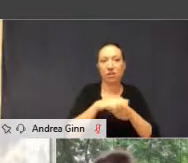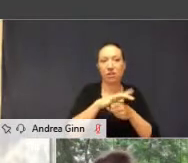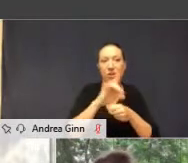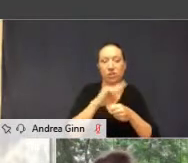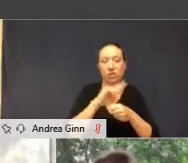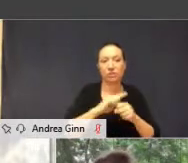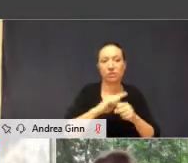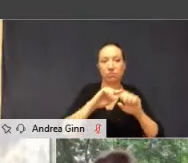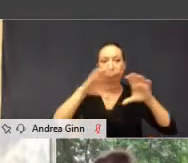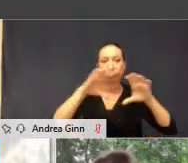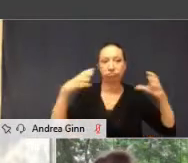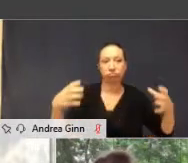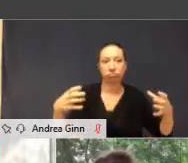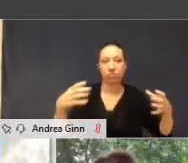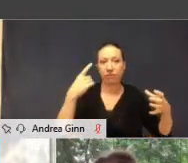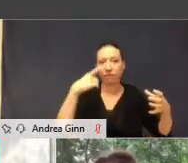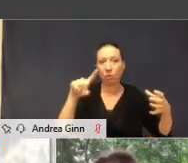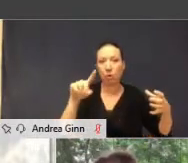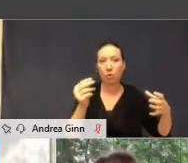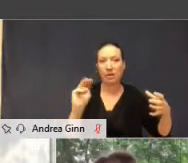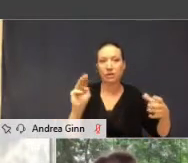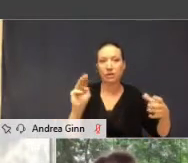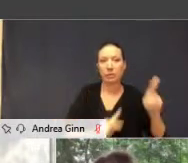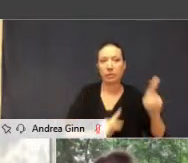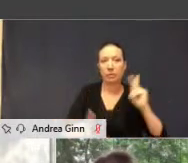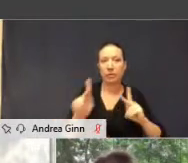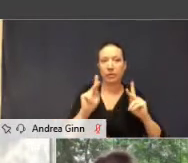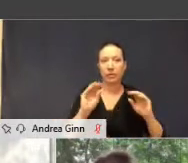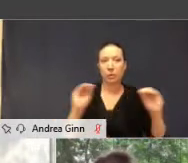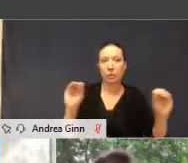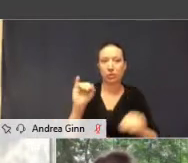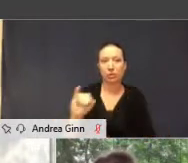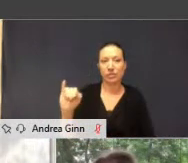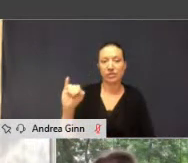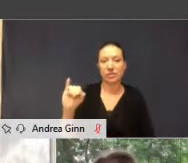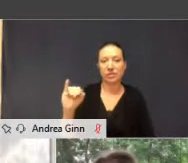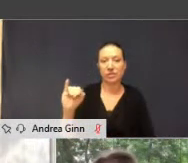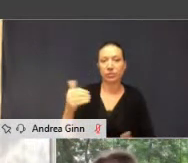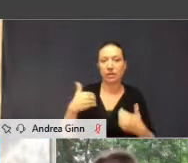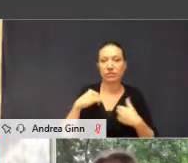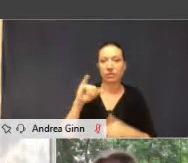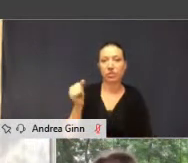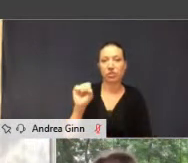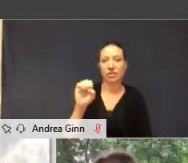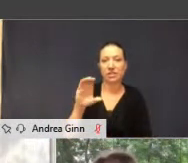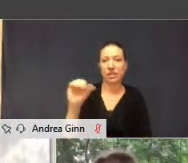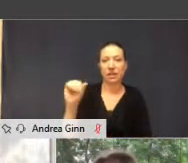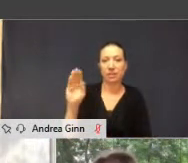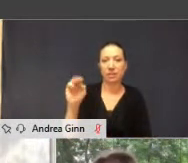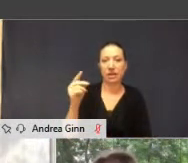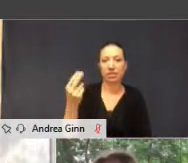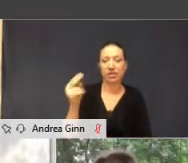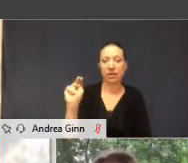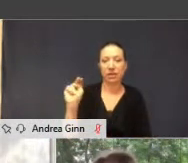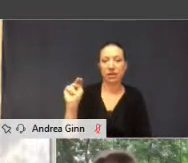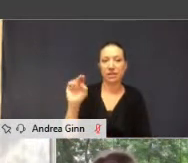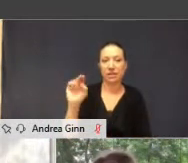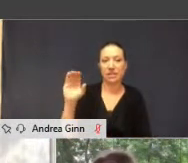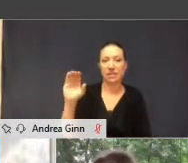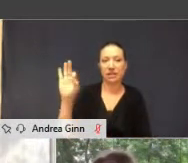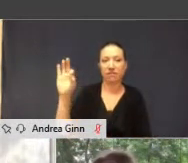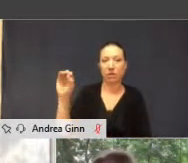And we have Jessica Banthen, a senior fellow at the Health Policy Center with the Urban